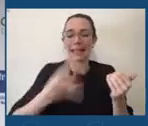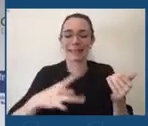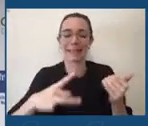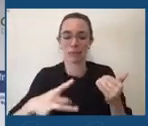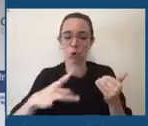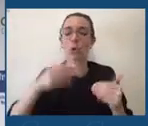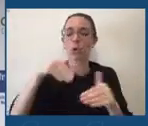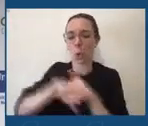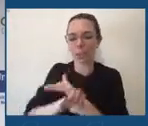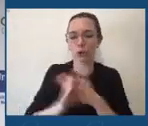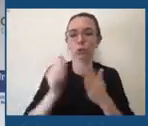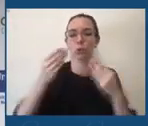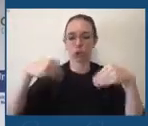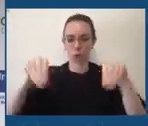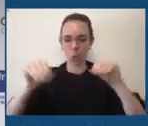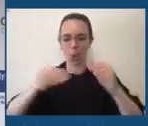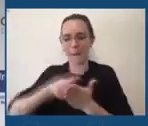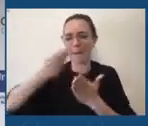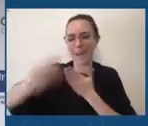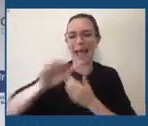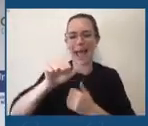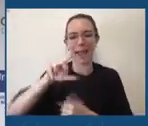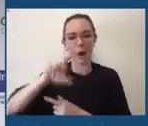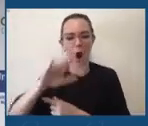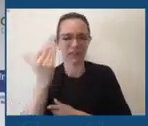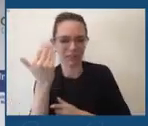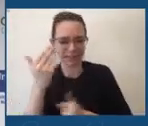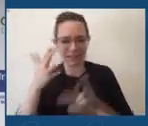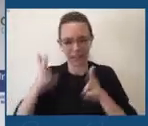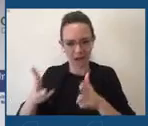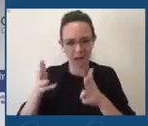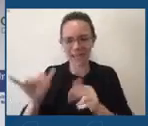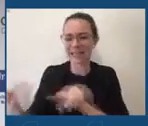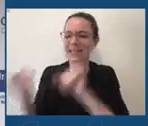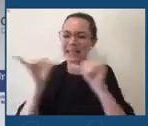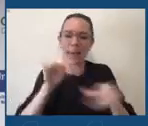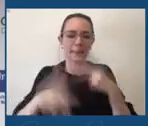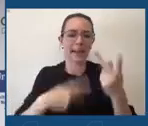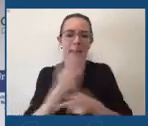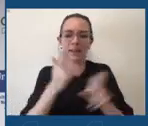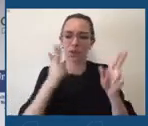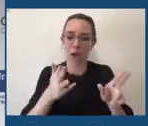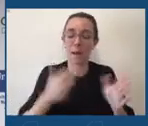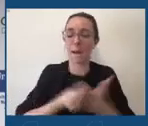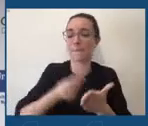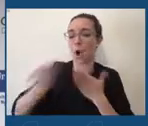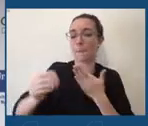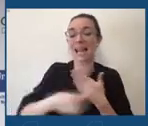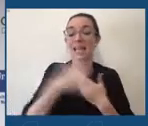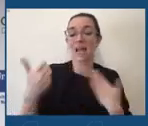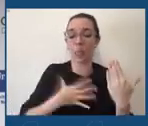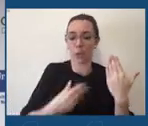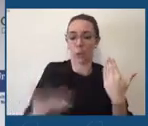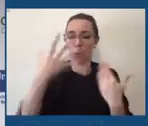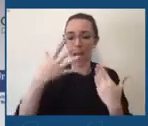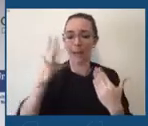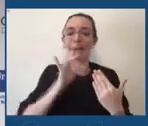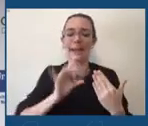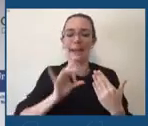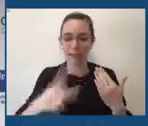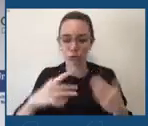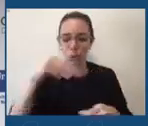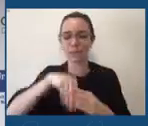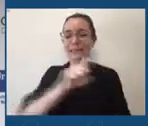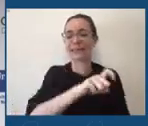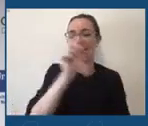store and buy an AR-15, the same kind of gun, bought by another white 18-year-old in